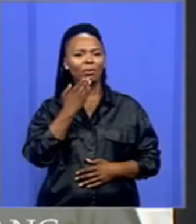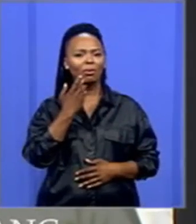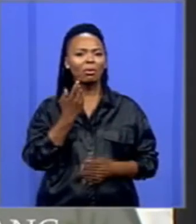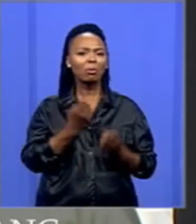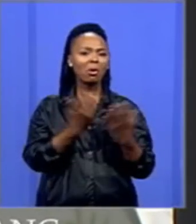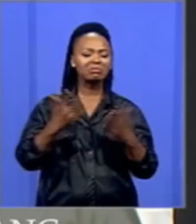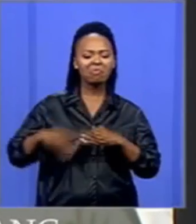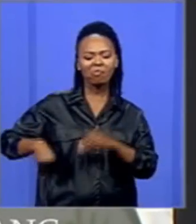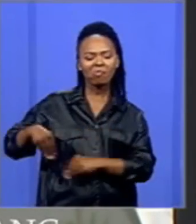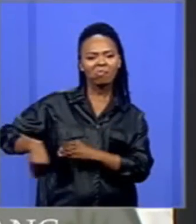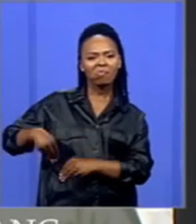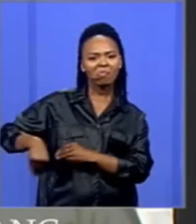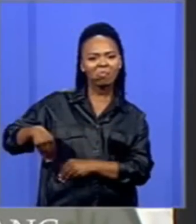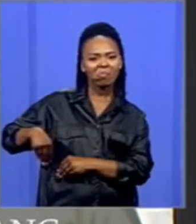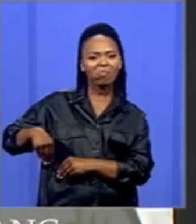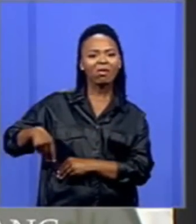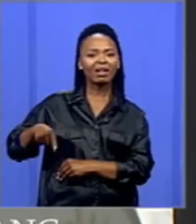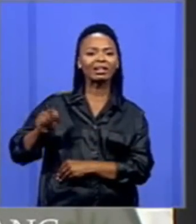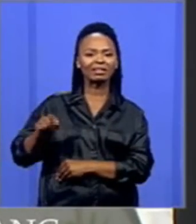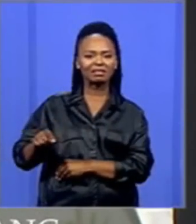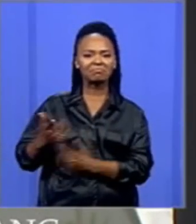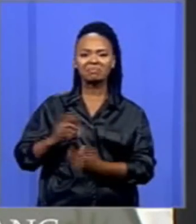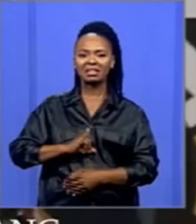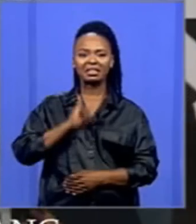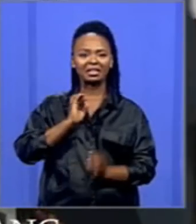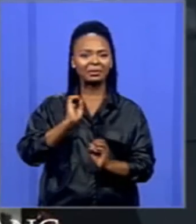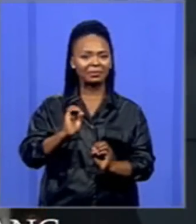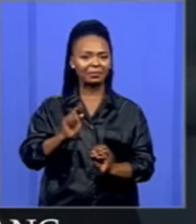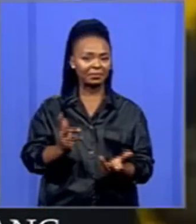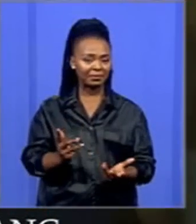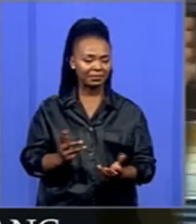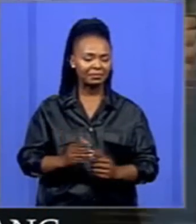who are corrupt, who don't have integrity.